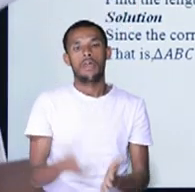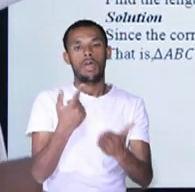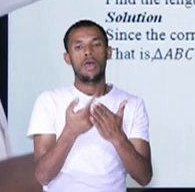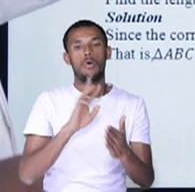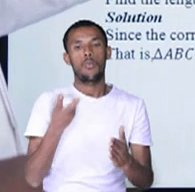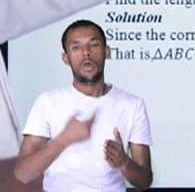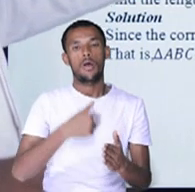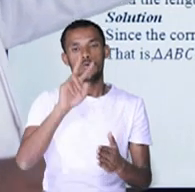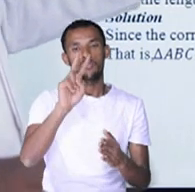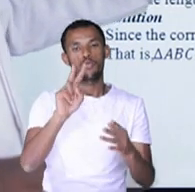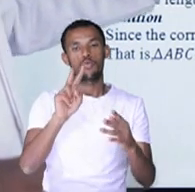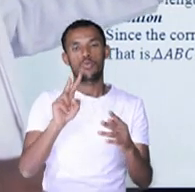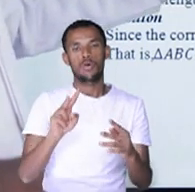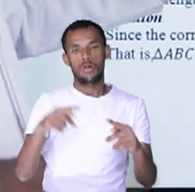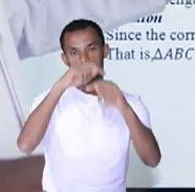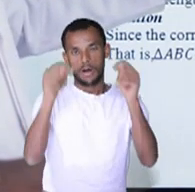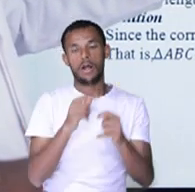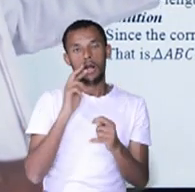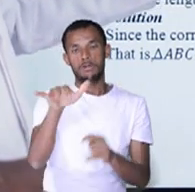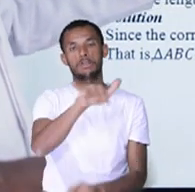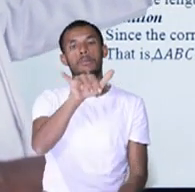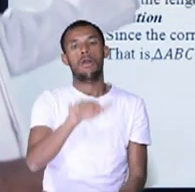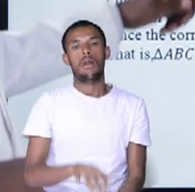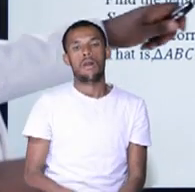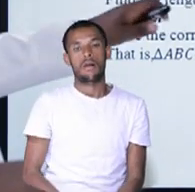Here we have two triangles which are similar.